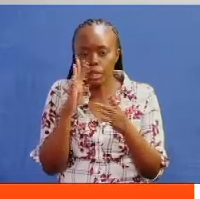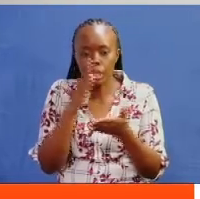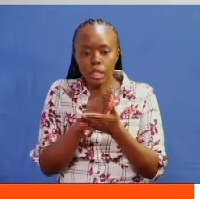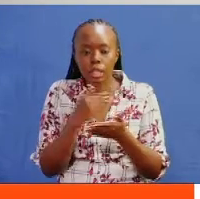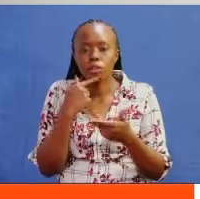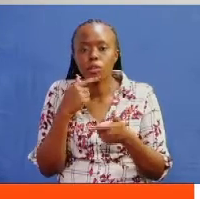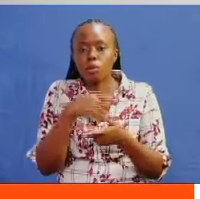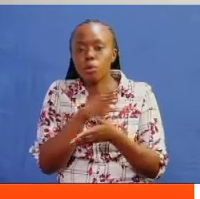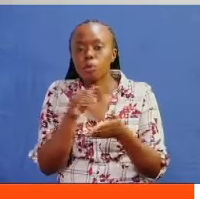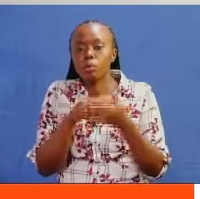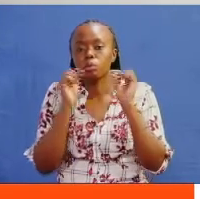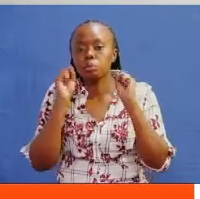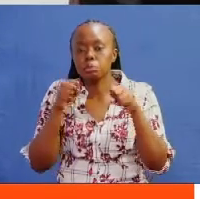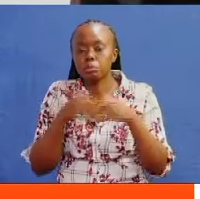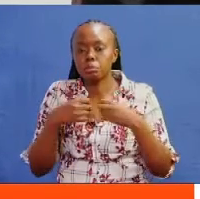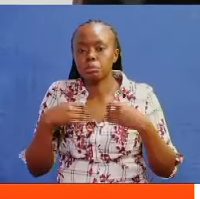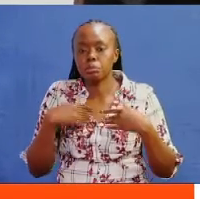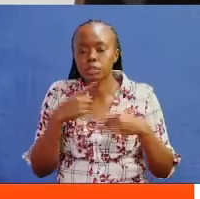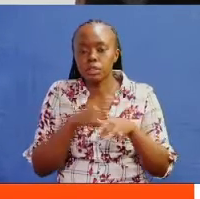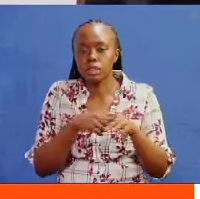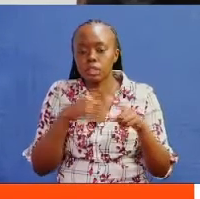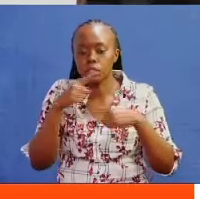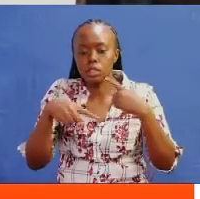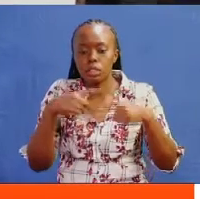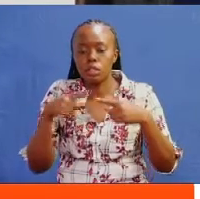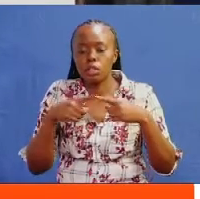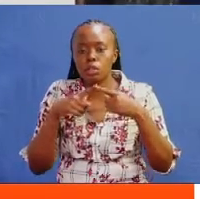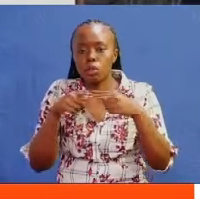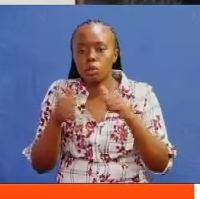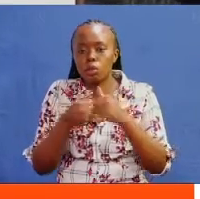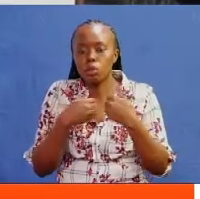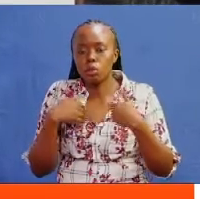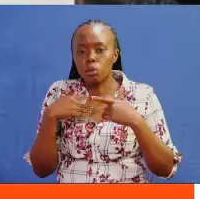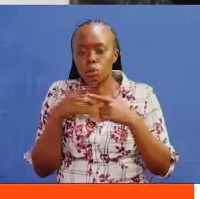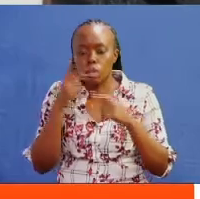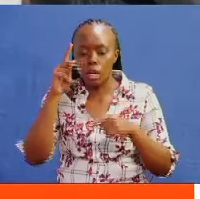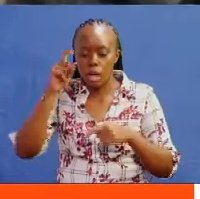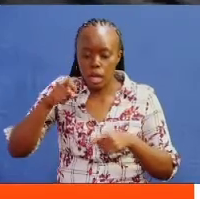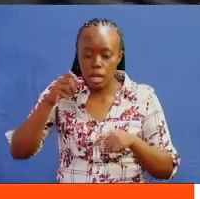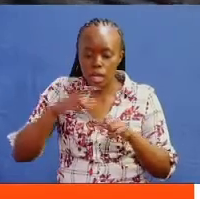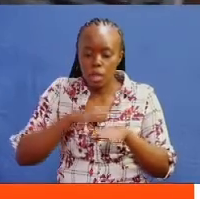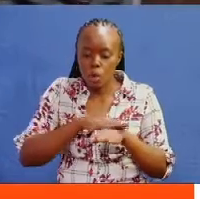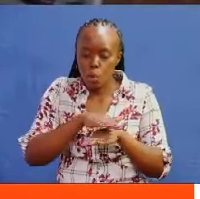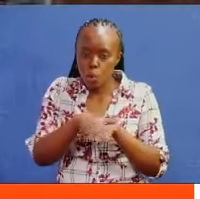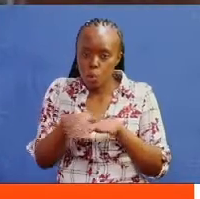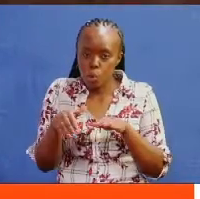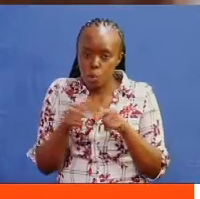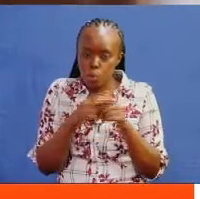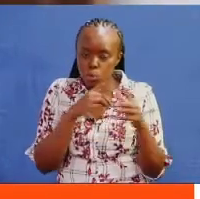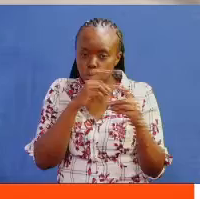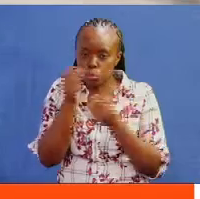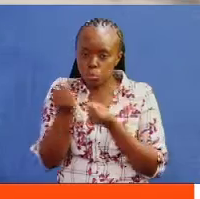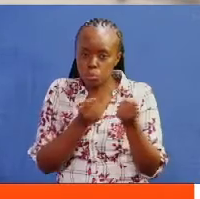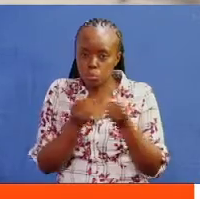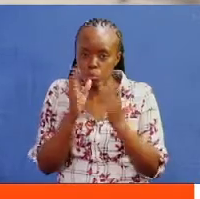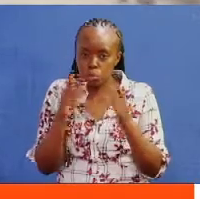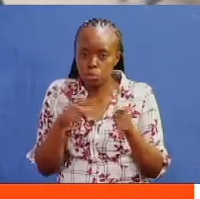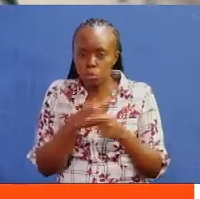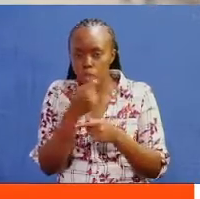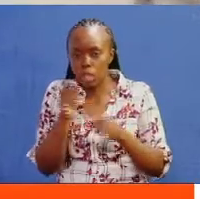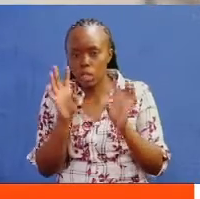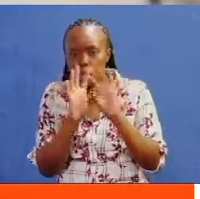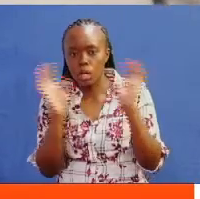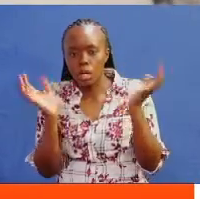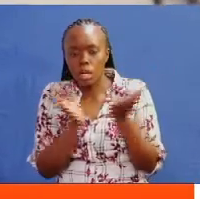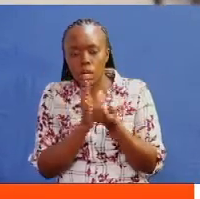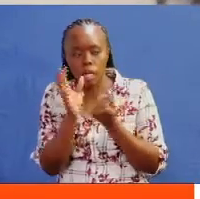vaccines available as the virus continues mutating amid a slow vaccination drive. Thus, world countries have